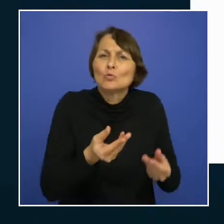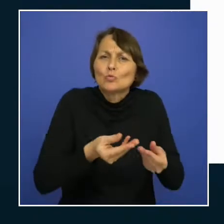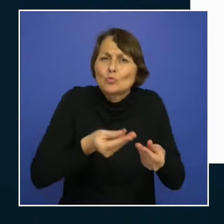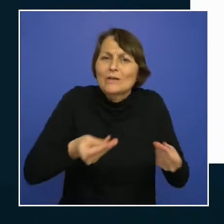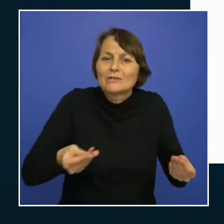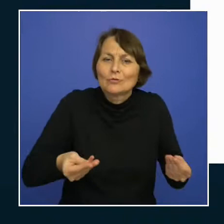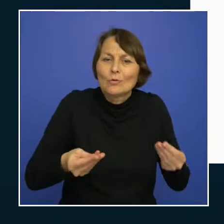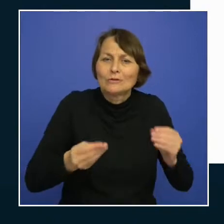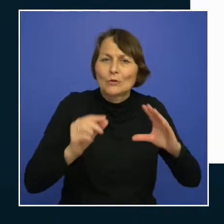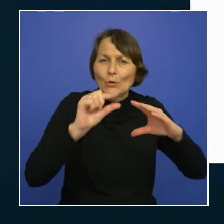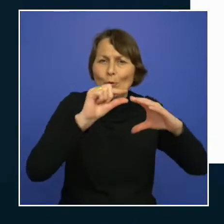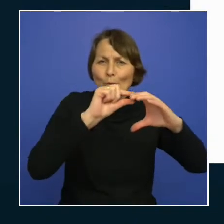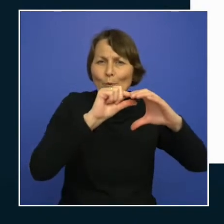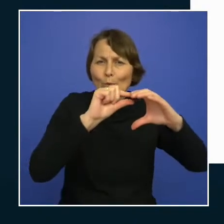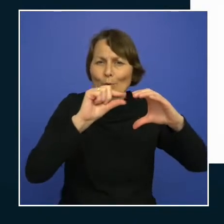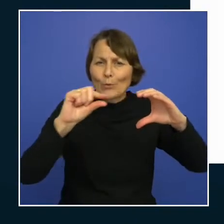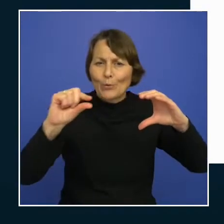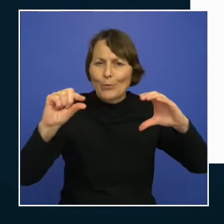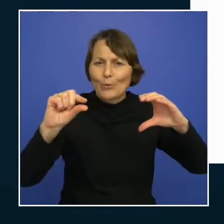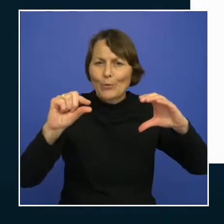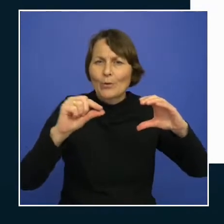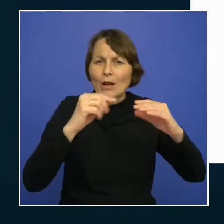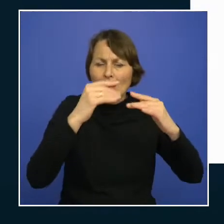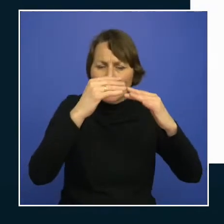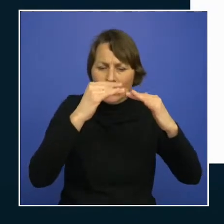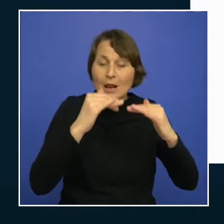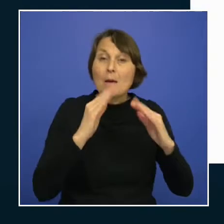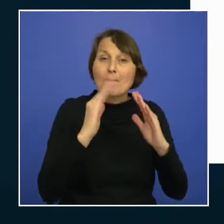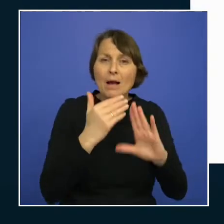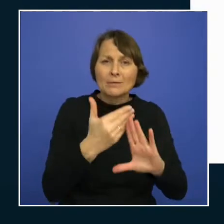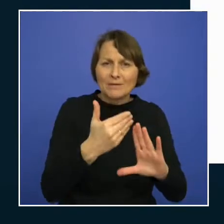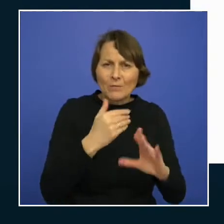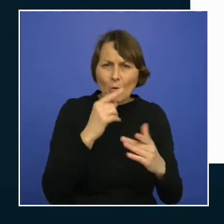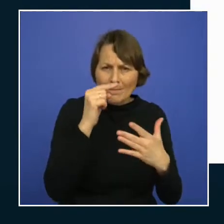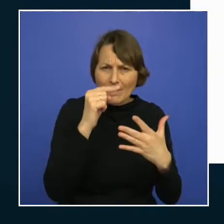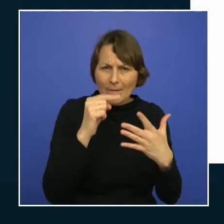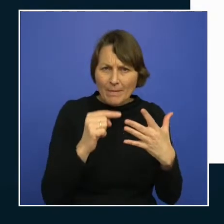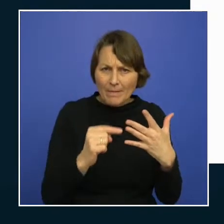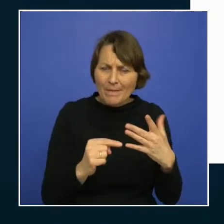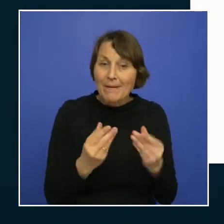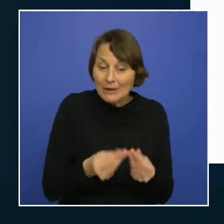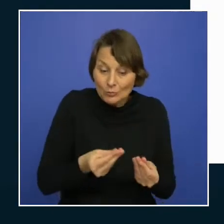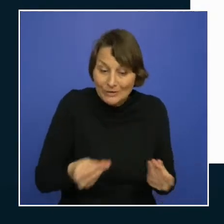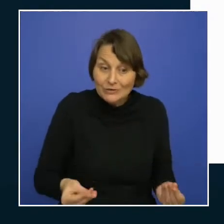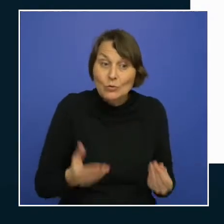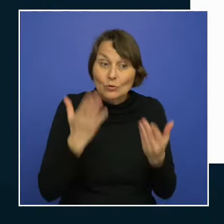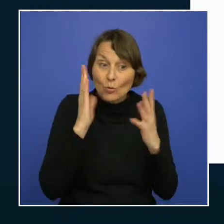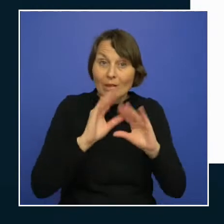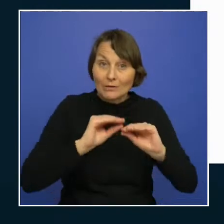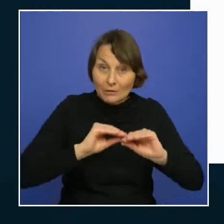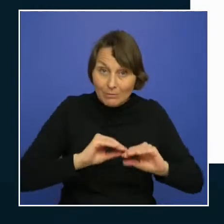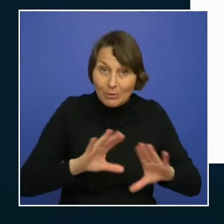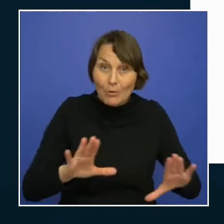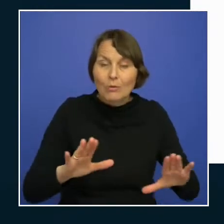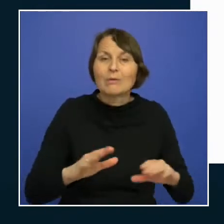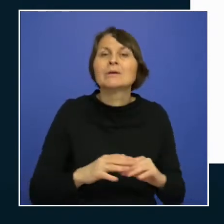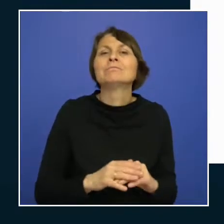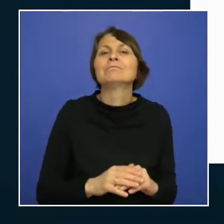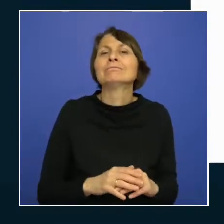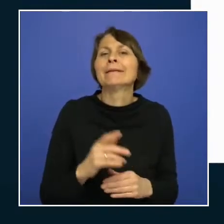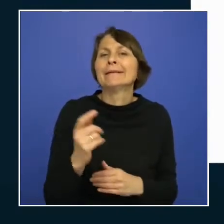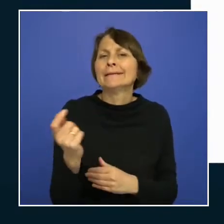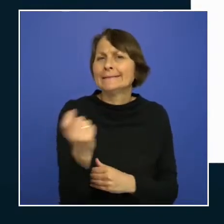go through the prerequisites you need, the resources we're going to deploy, the design recipe